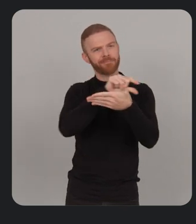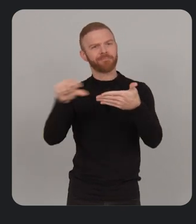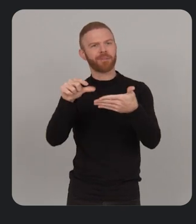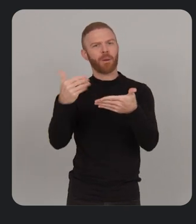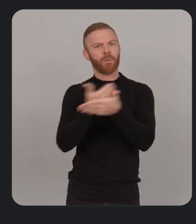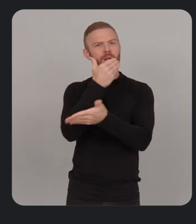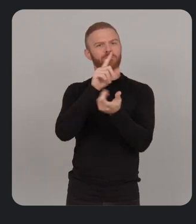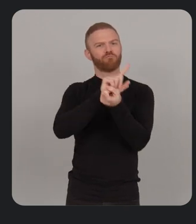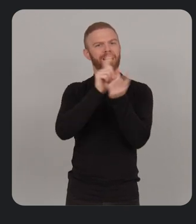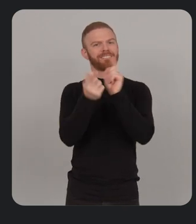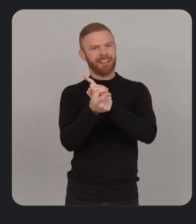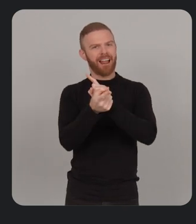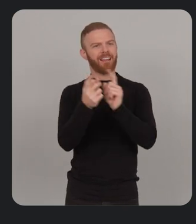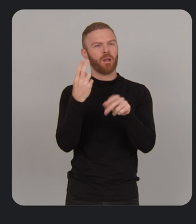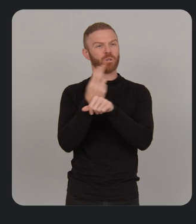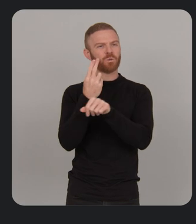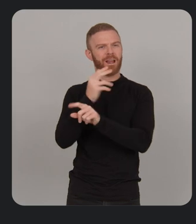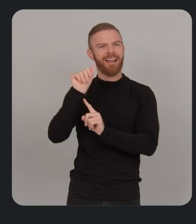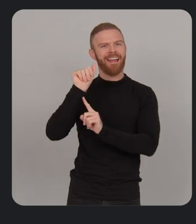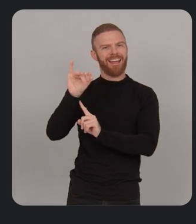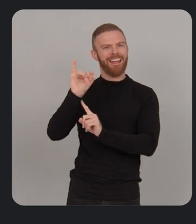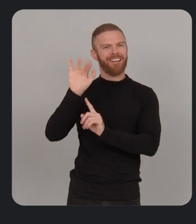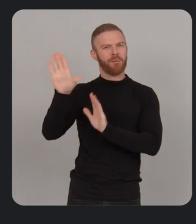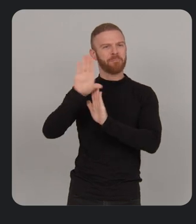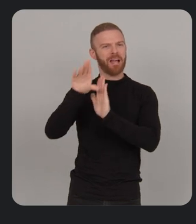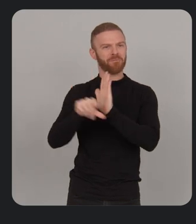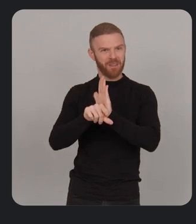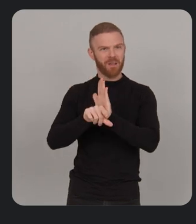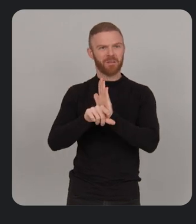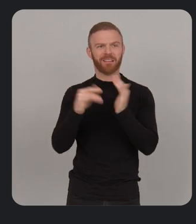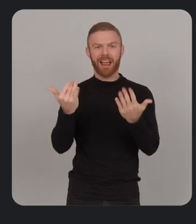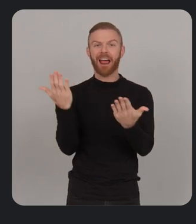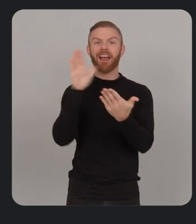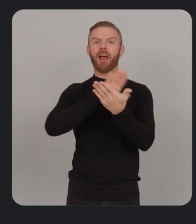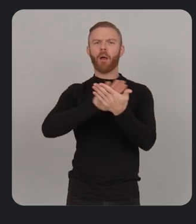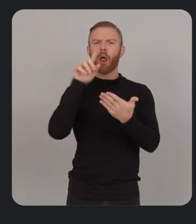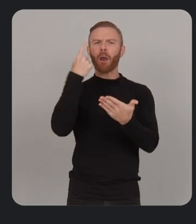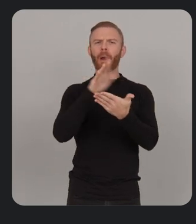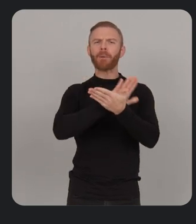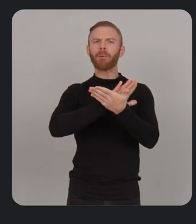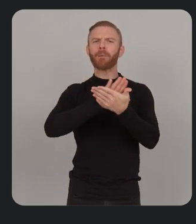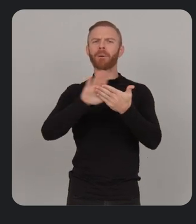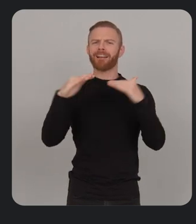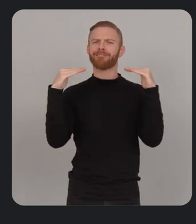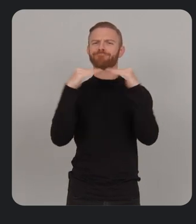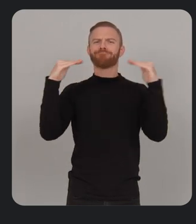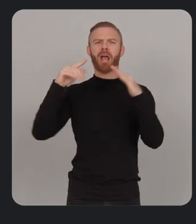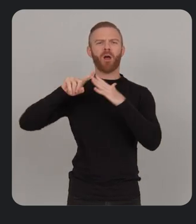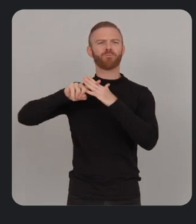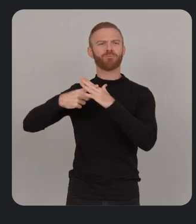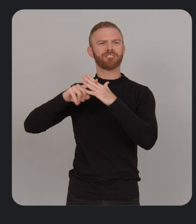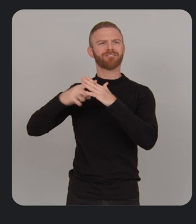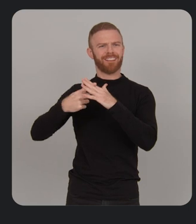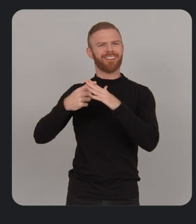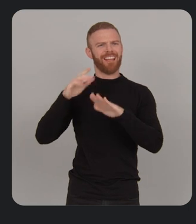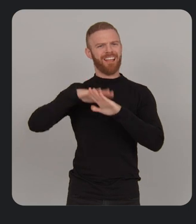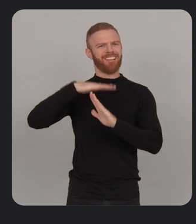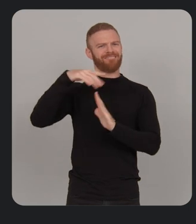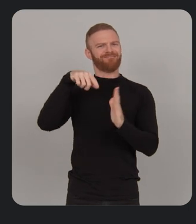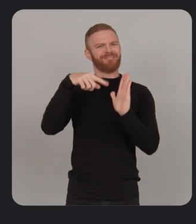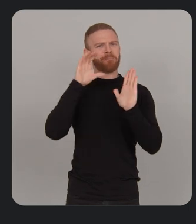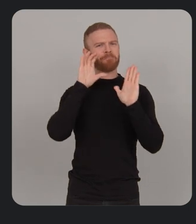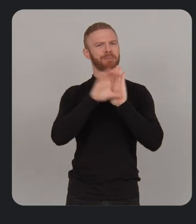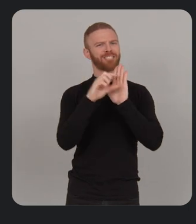with an AI-generated background. And then we overlay the translated text on top of the image